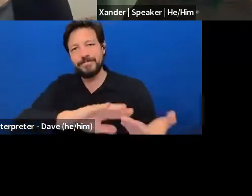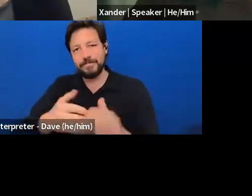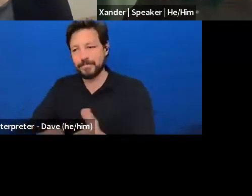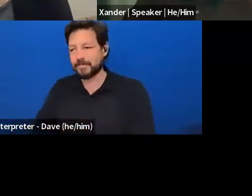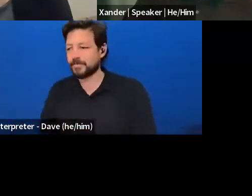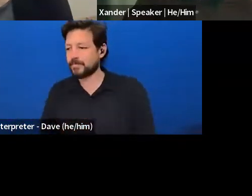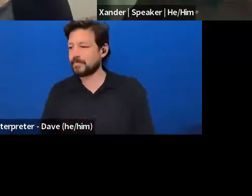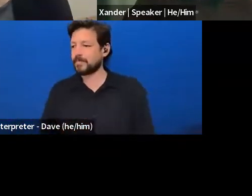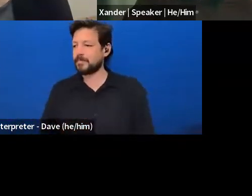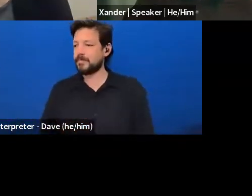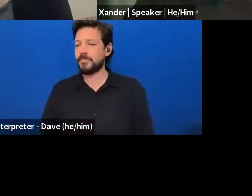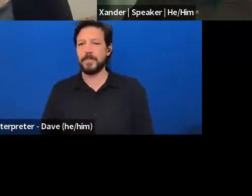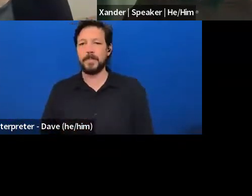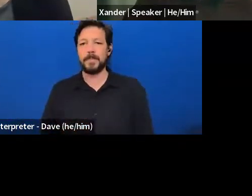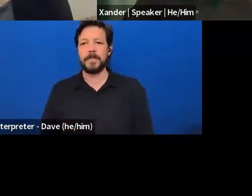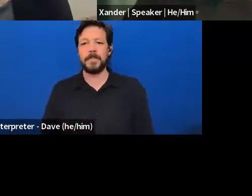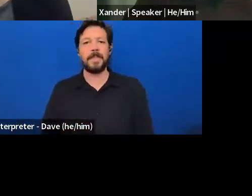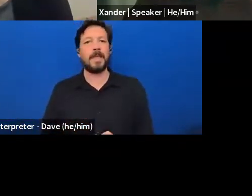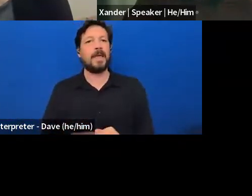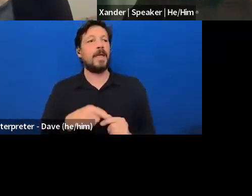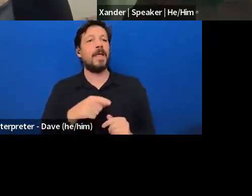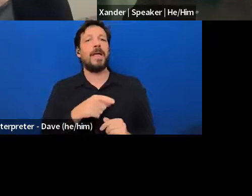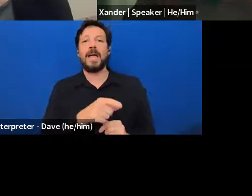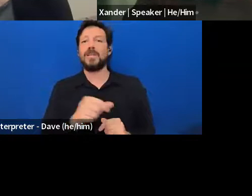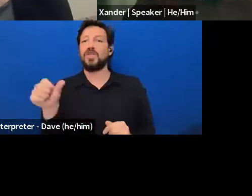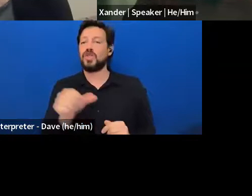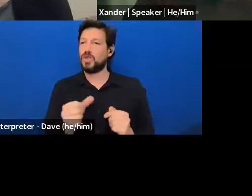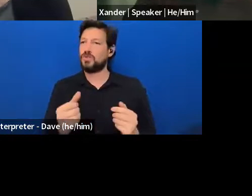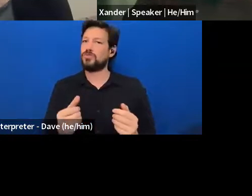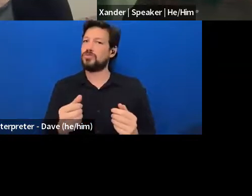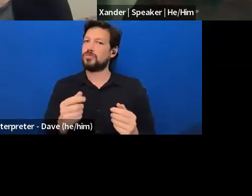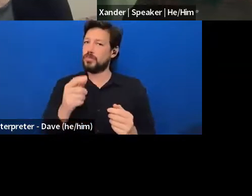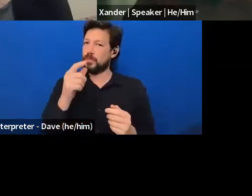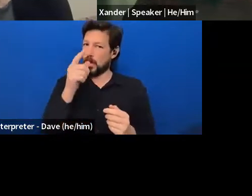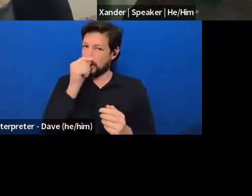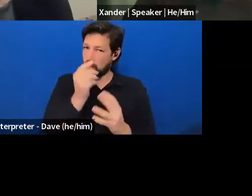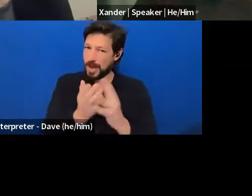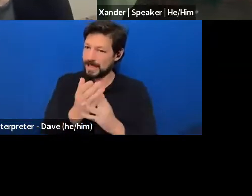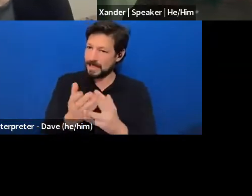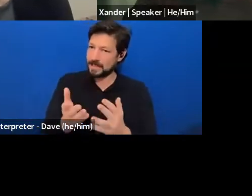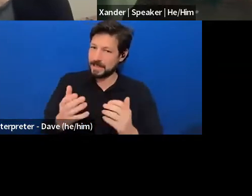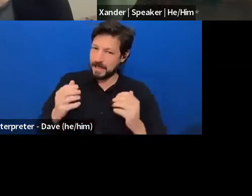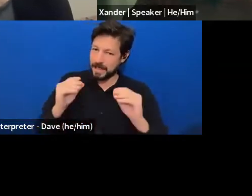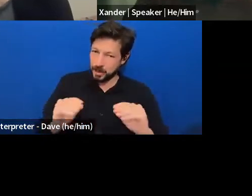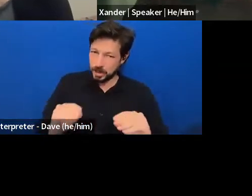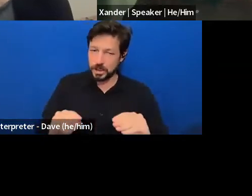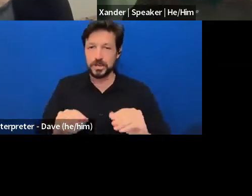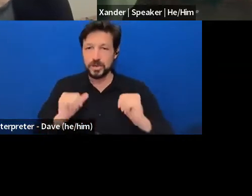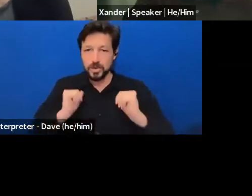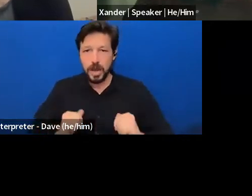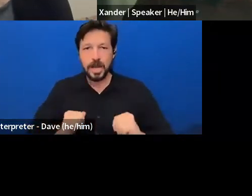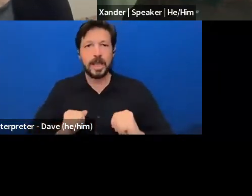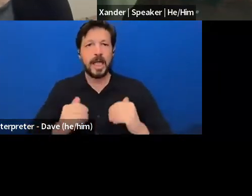And also have the right to effective access to receive education, training and healthcare services, together